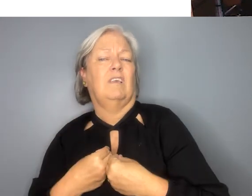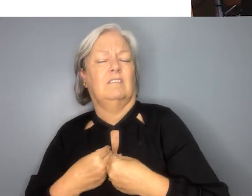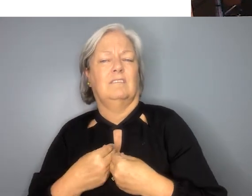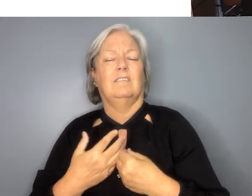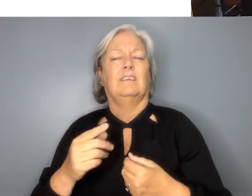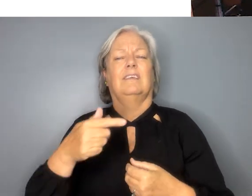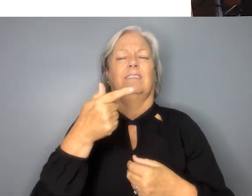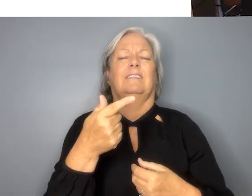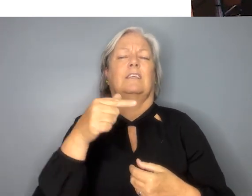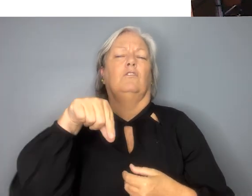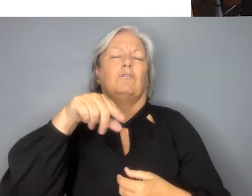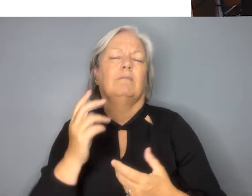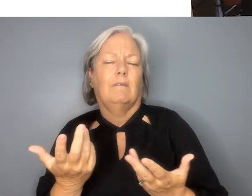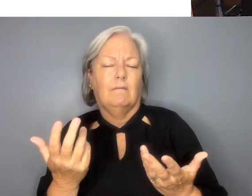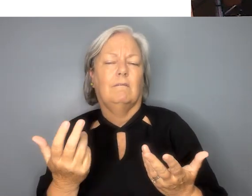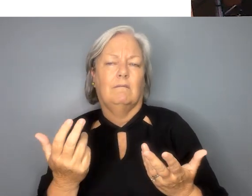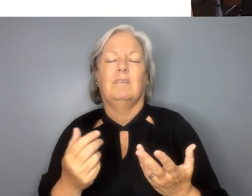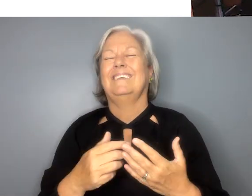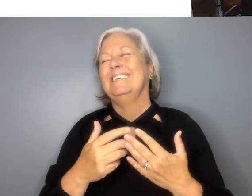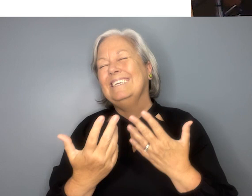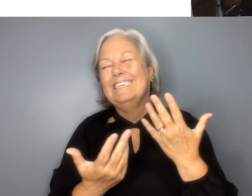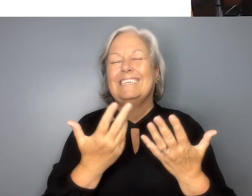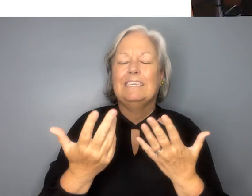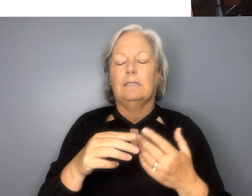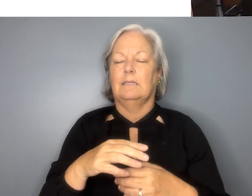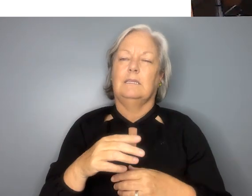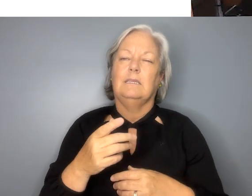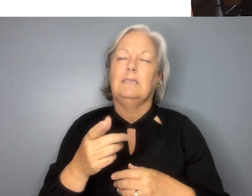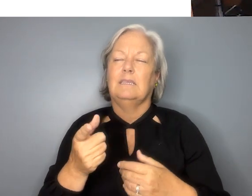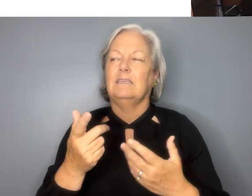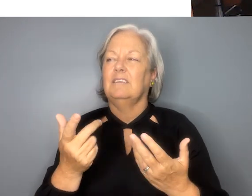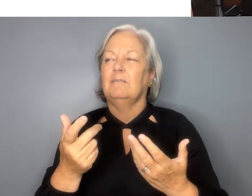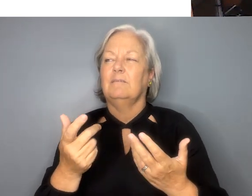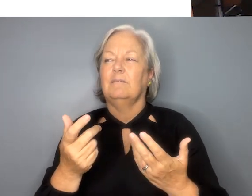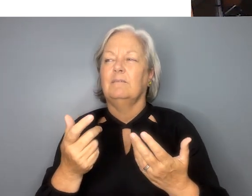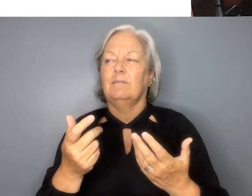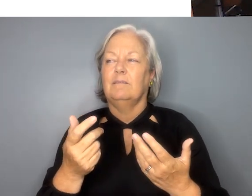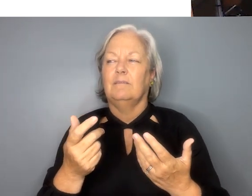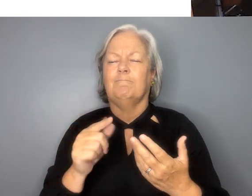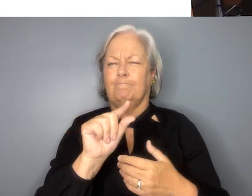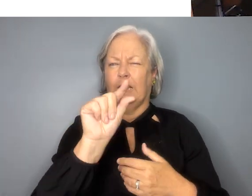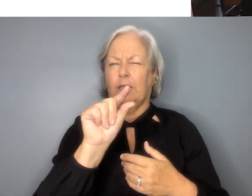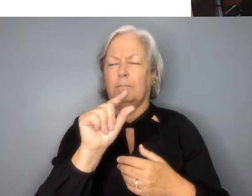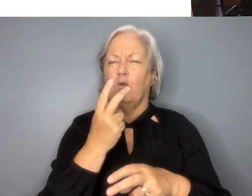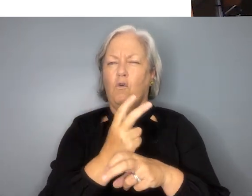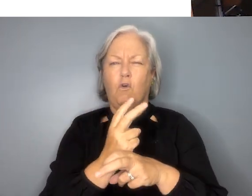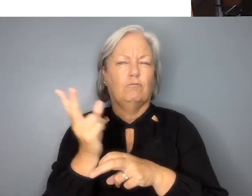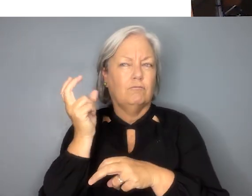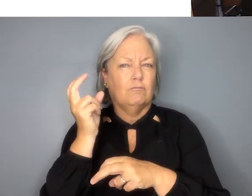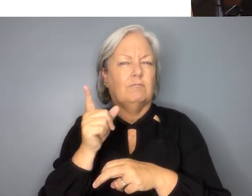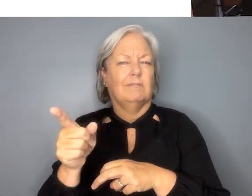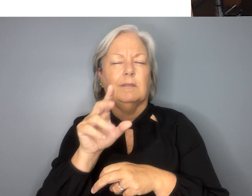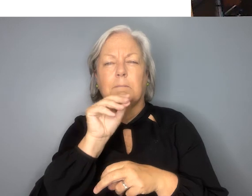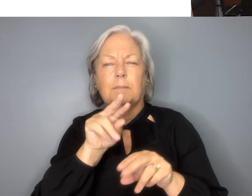they don't identify, it can have a huge impact on their health. So these are the things that's nice to say, I'll just coast along, we don't talk about that stuff. But it's